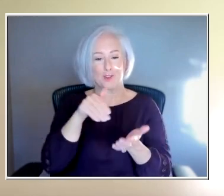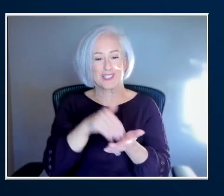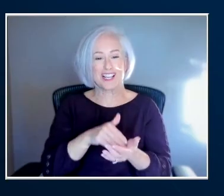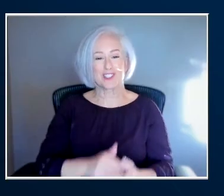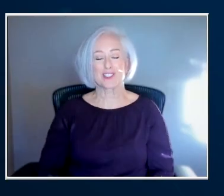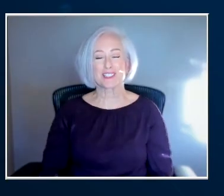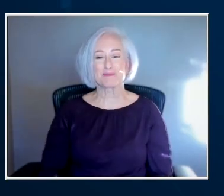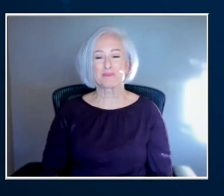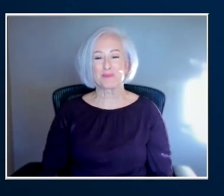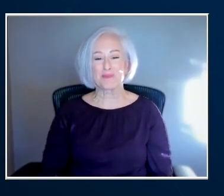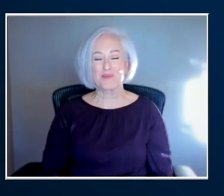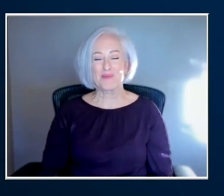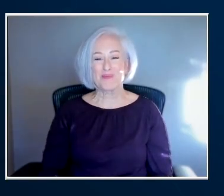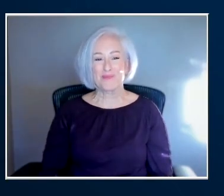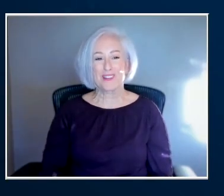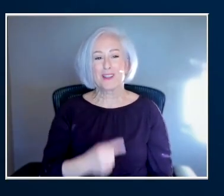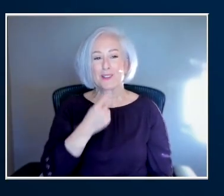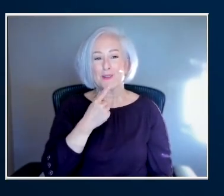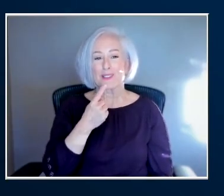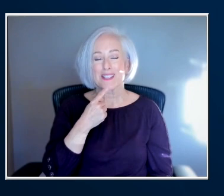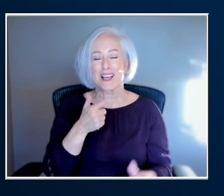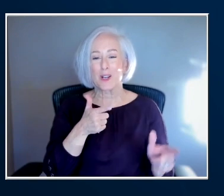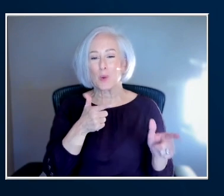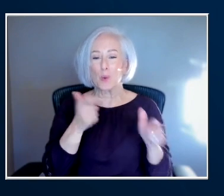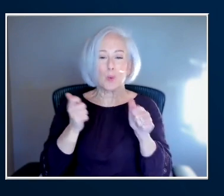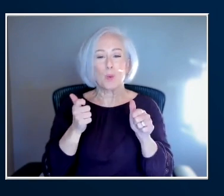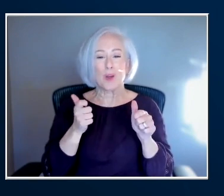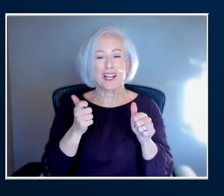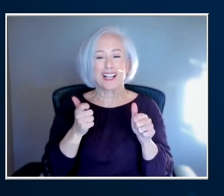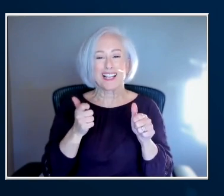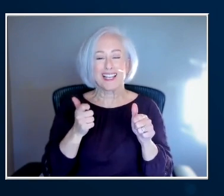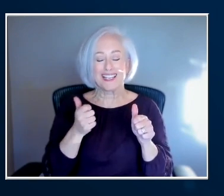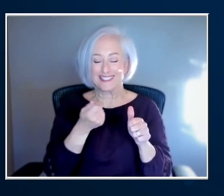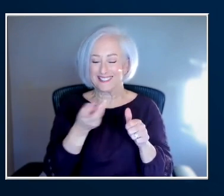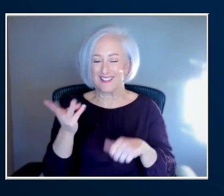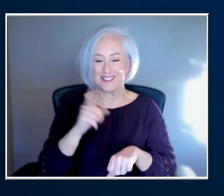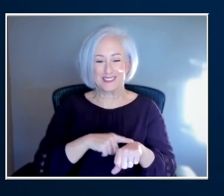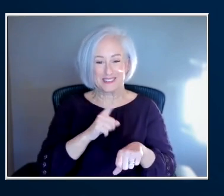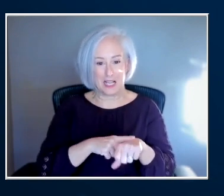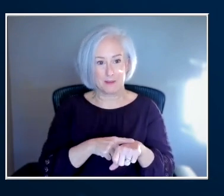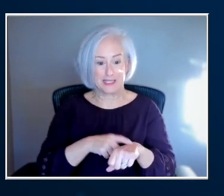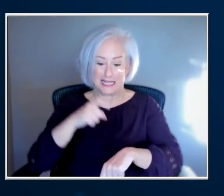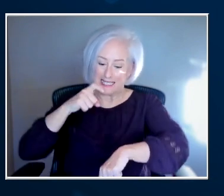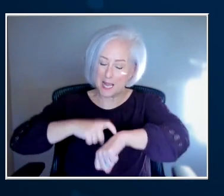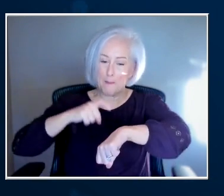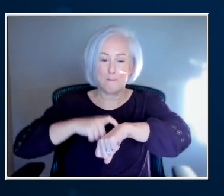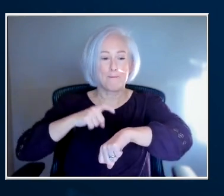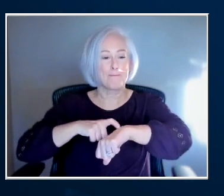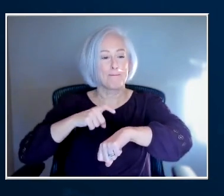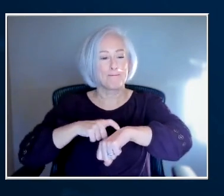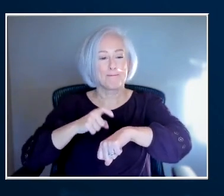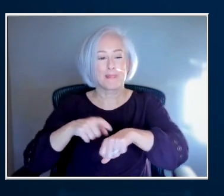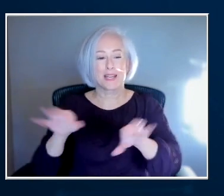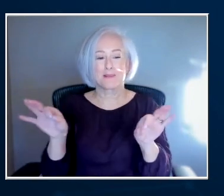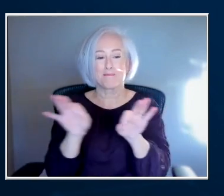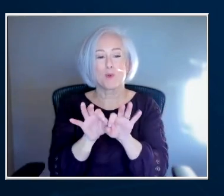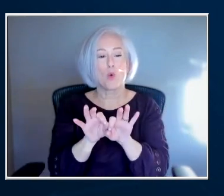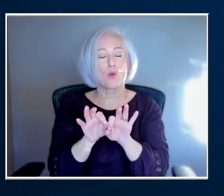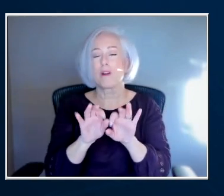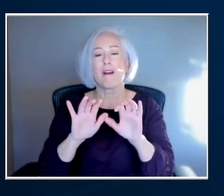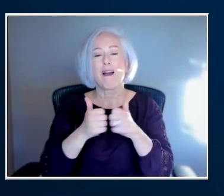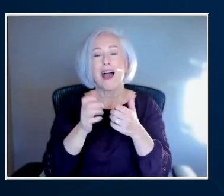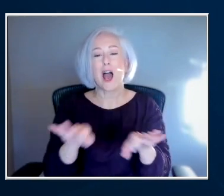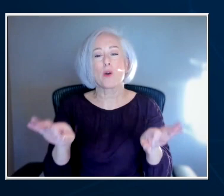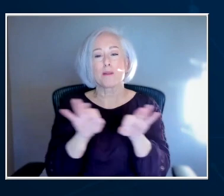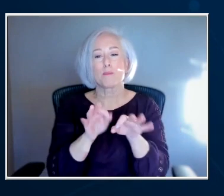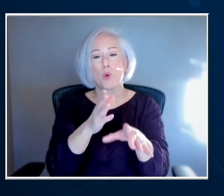and you use the term quickly several times in that description. We talk about how important time is. How important is getting that advanced care